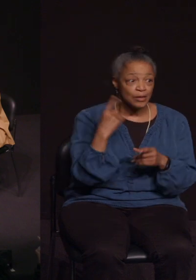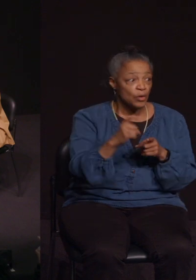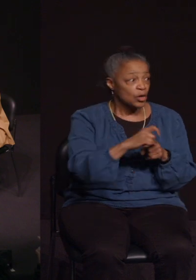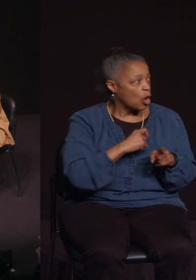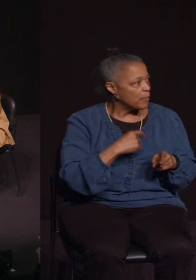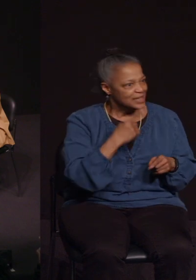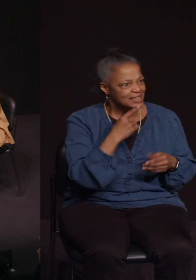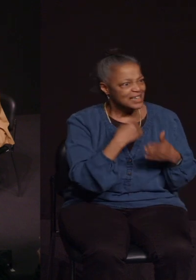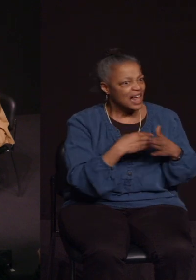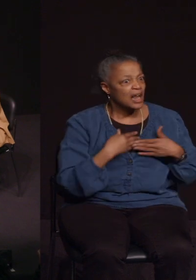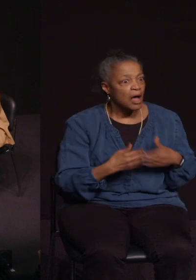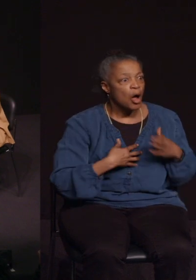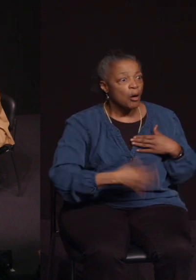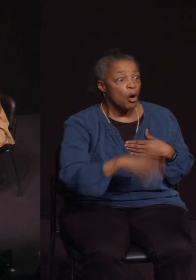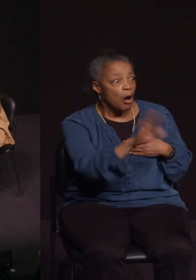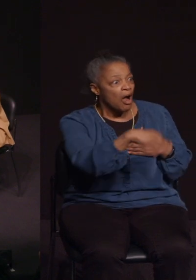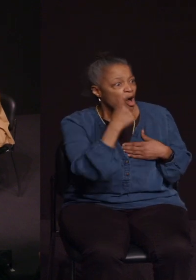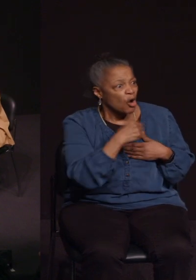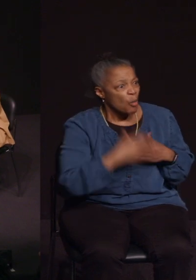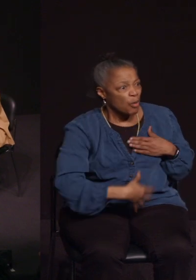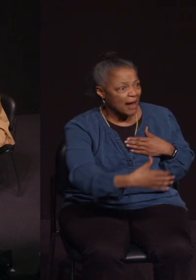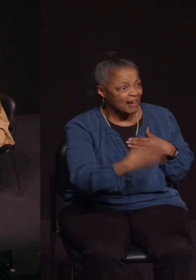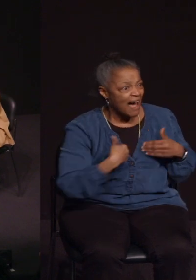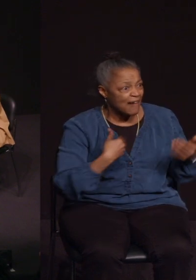baby on the way and hung the phone up.